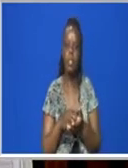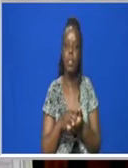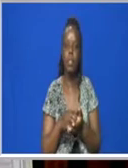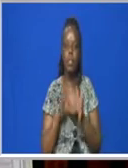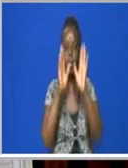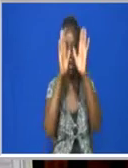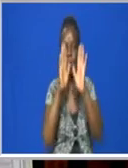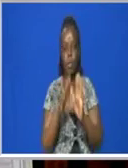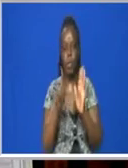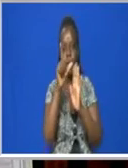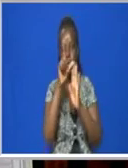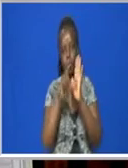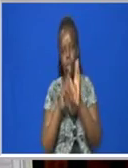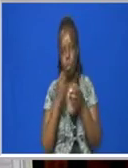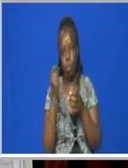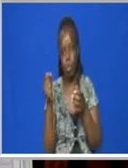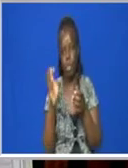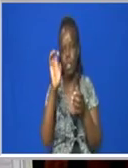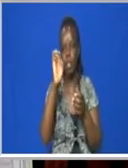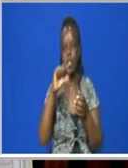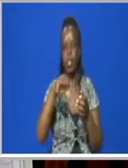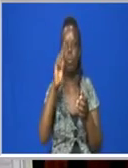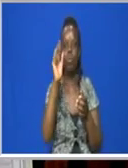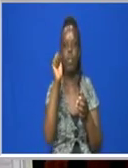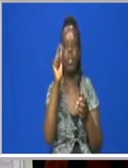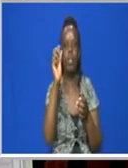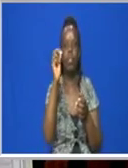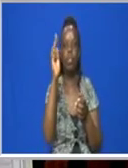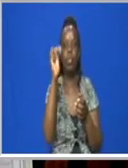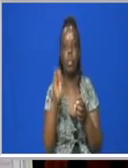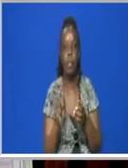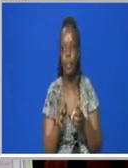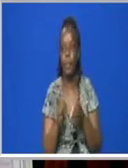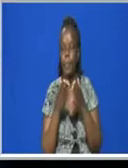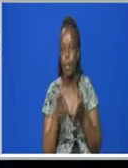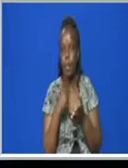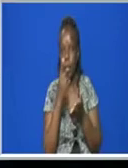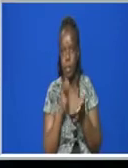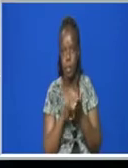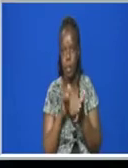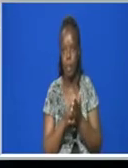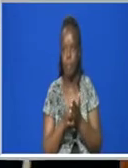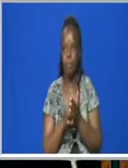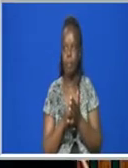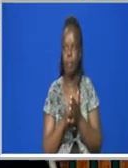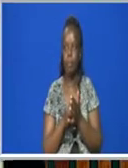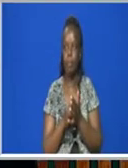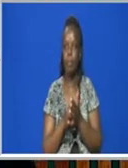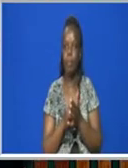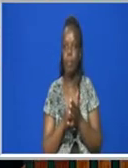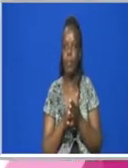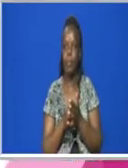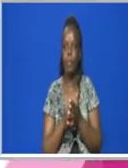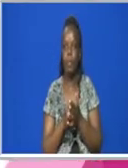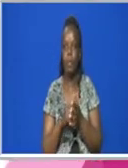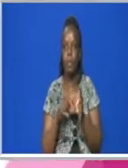rules of writing an equation. Now, we are saying, let's look at the diagram on the